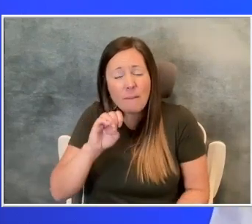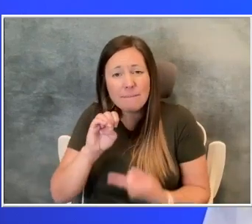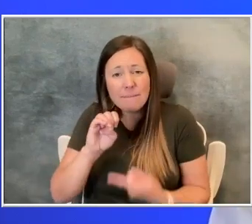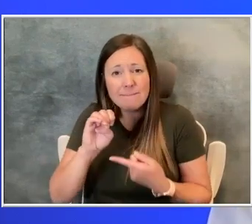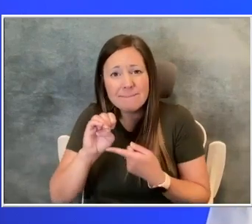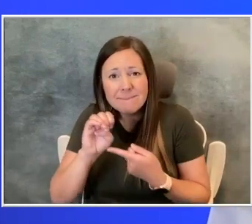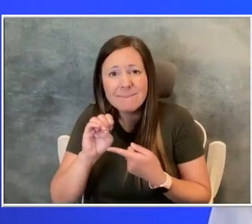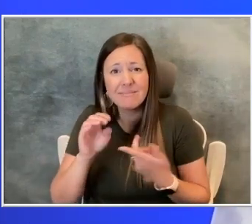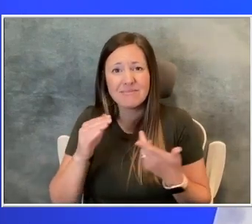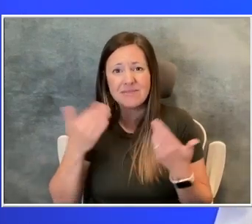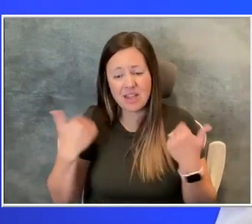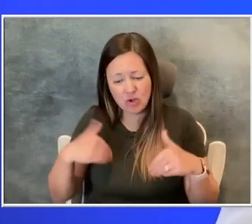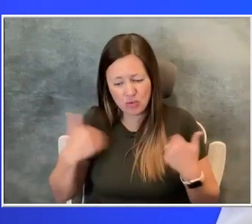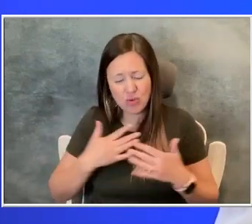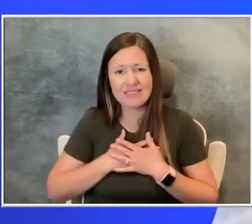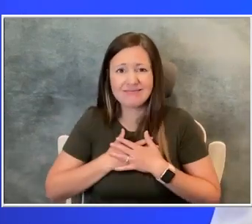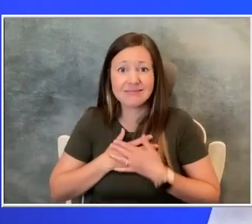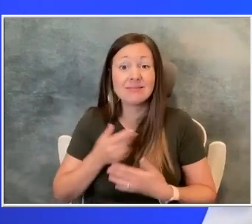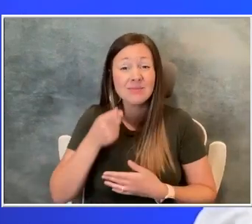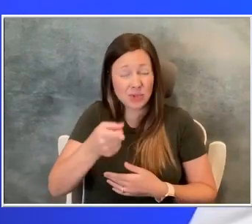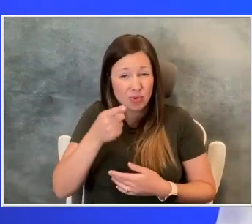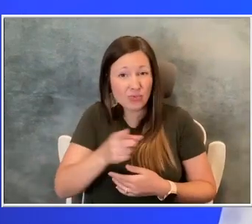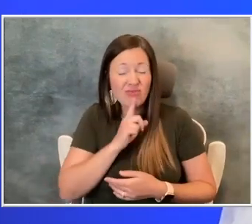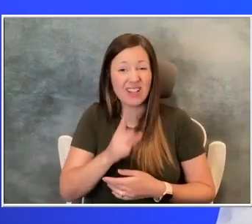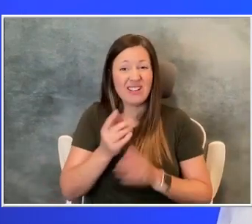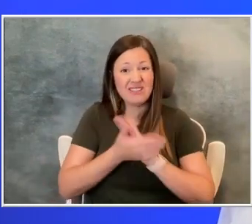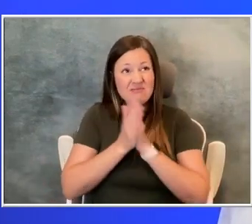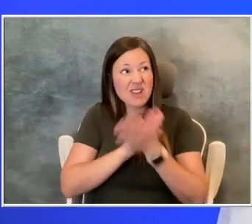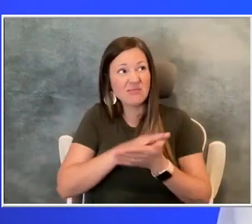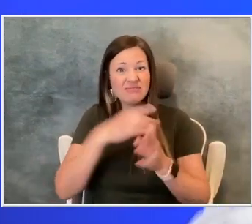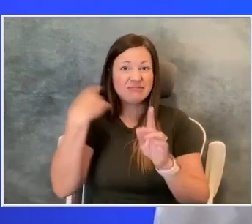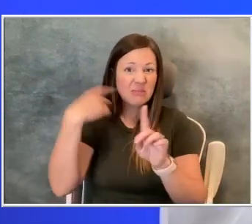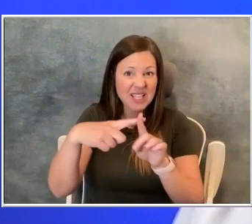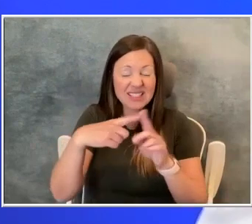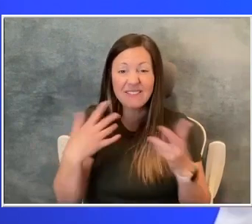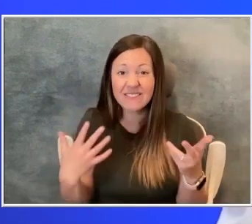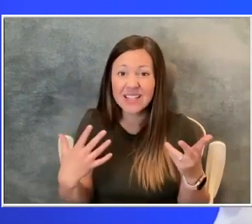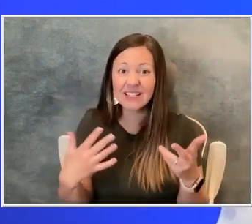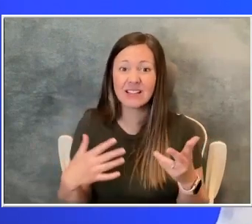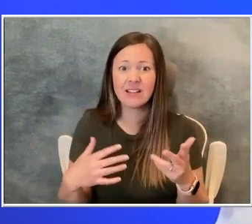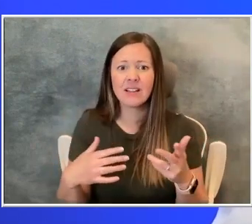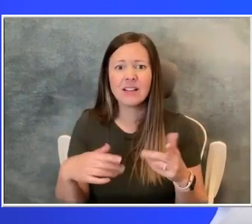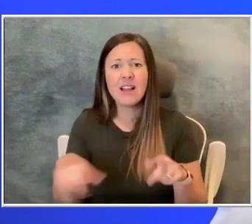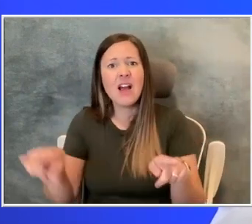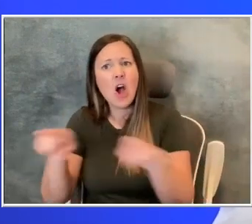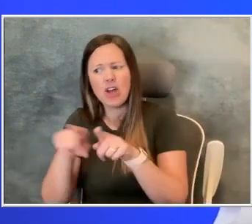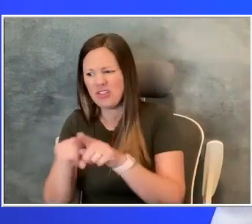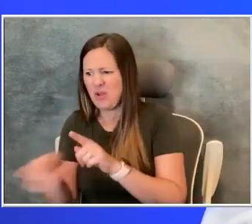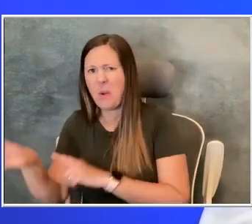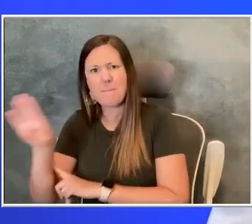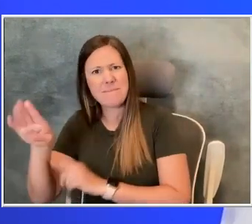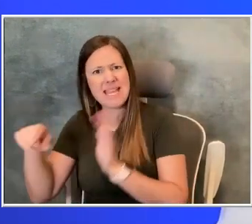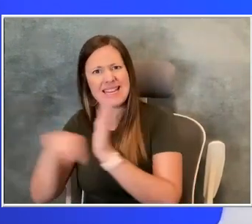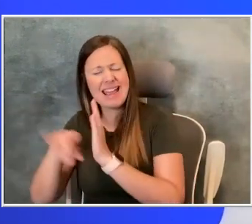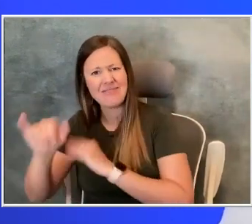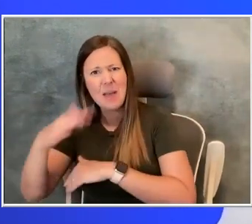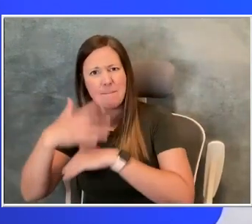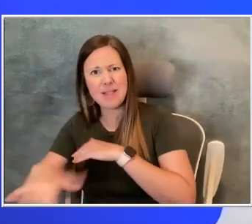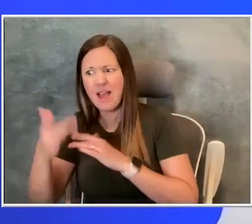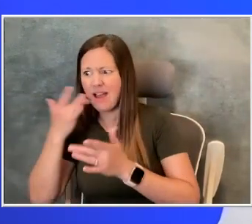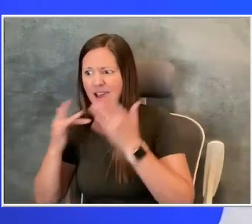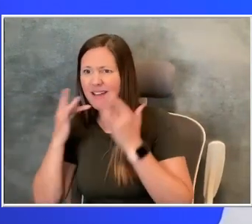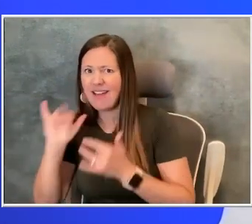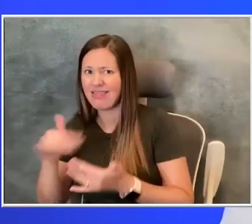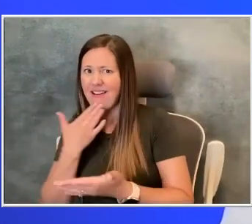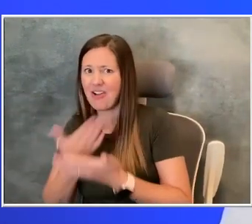complete my little dad joke there, and clearly there's a shortage of B negative, which is a good sign, by the way, but no offense to